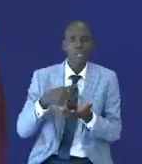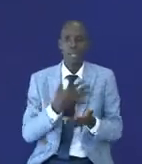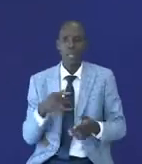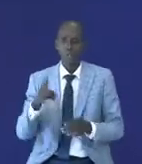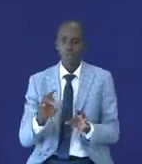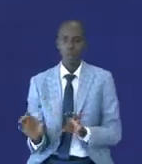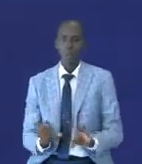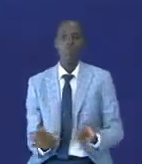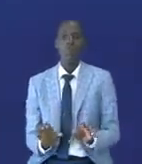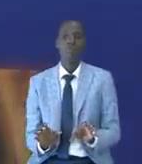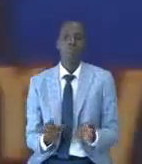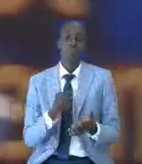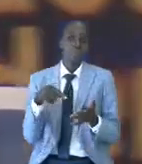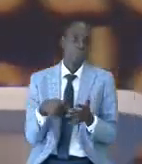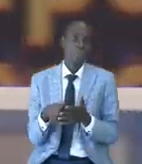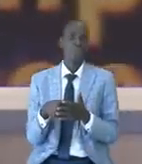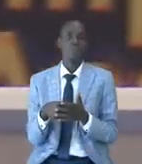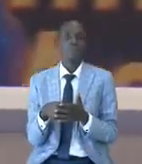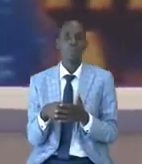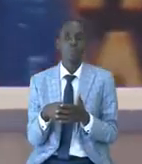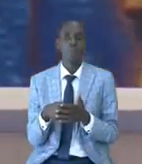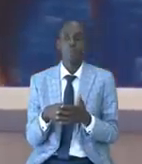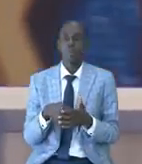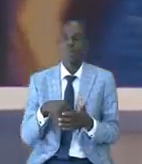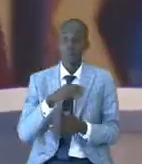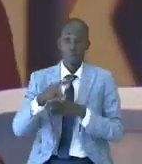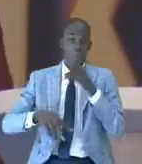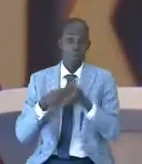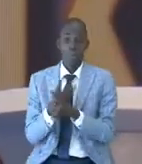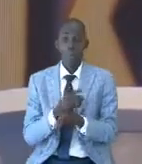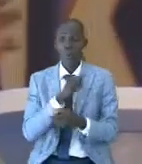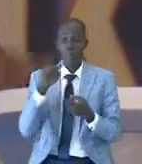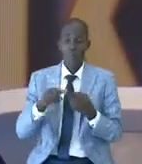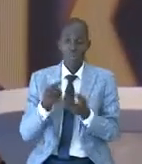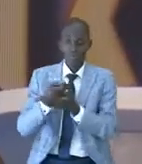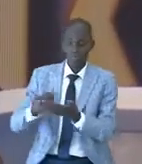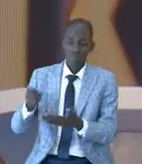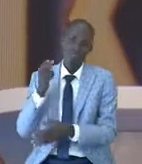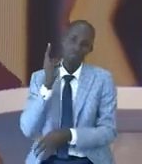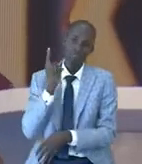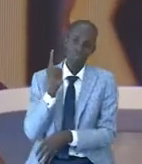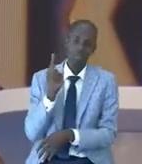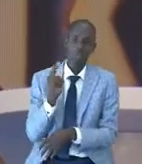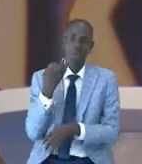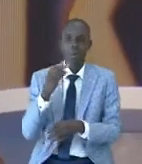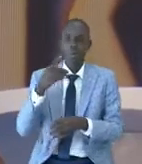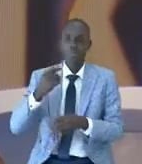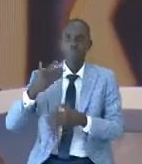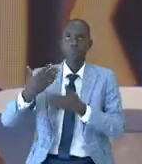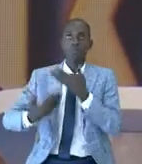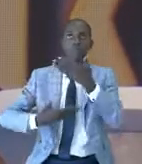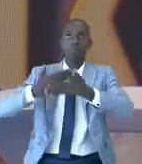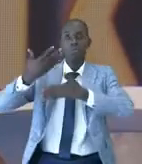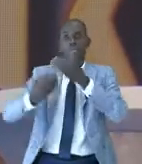perform, this world, when they are writing the history of the progress of the state, of